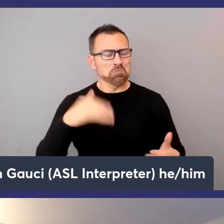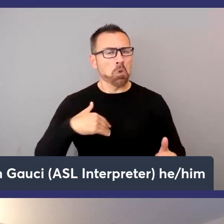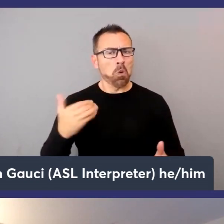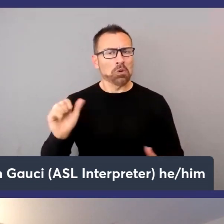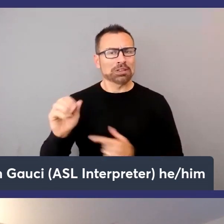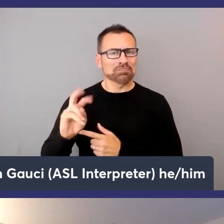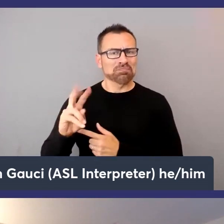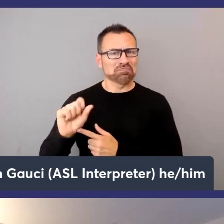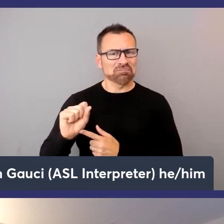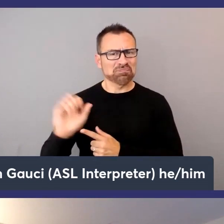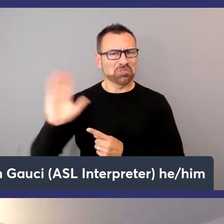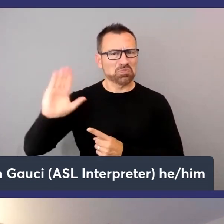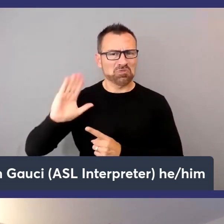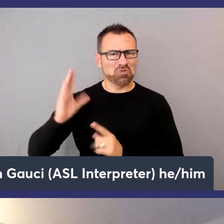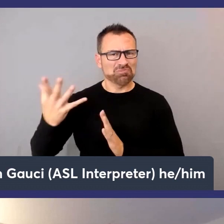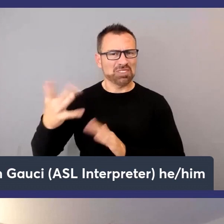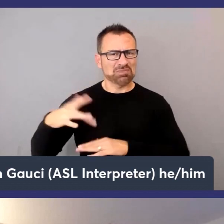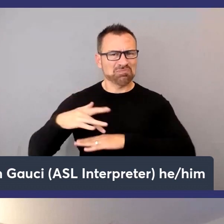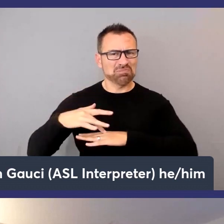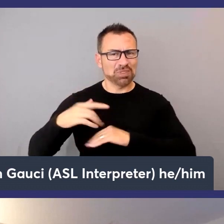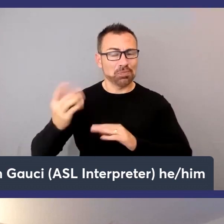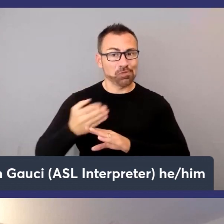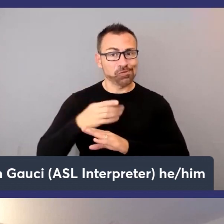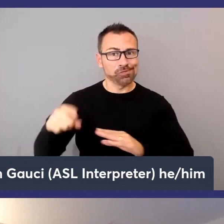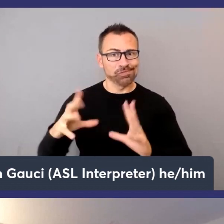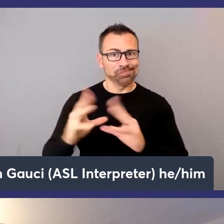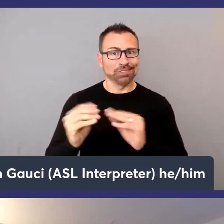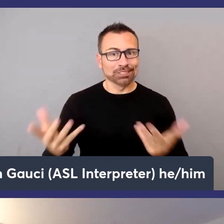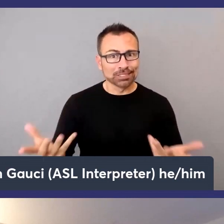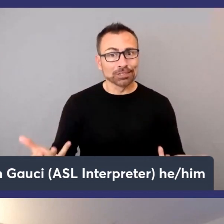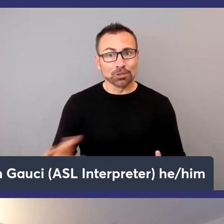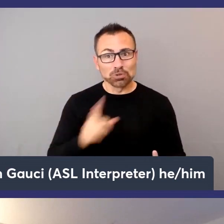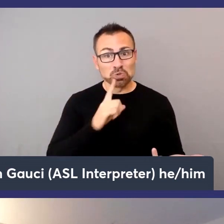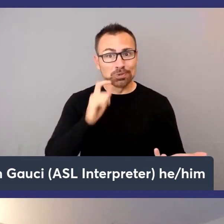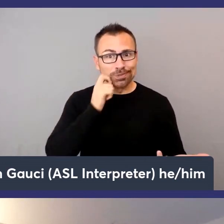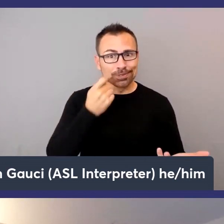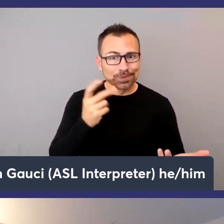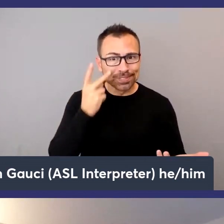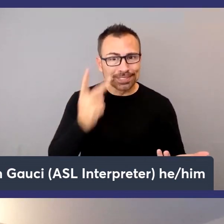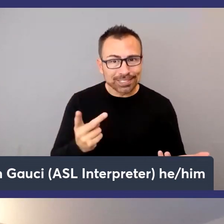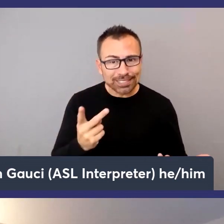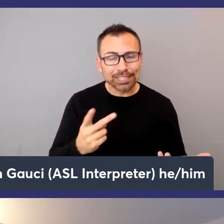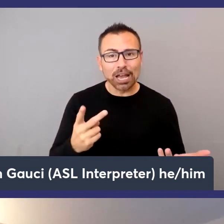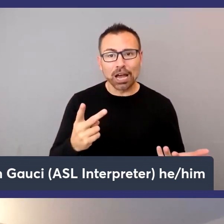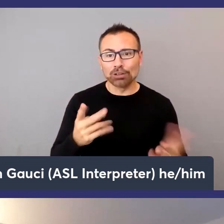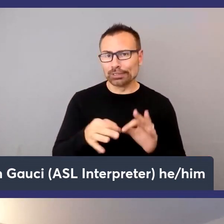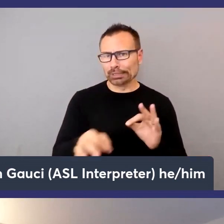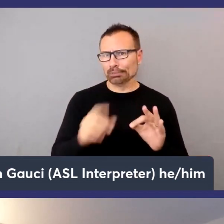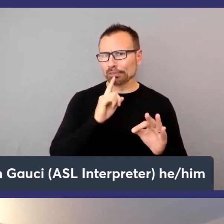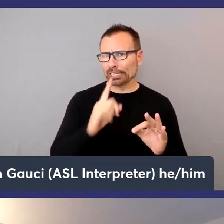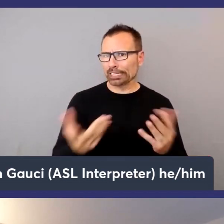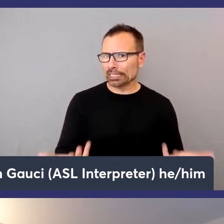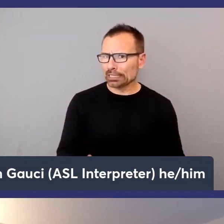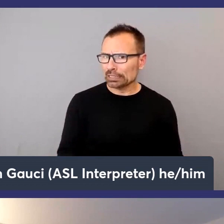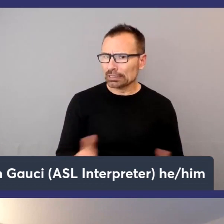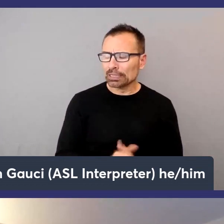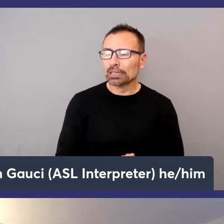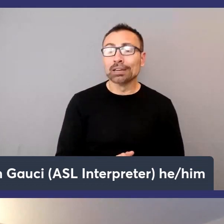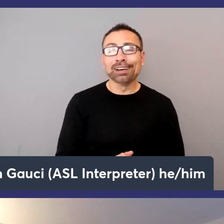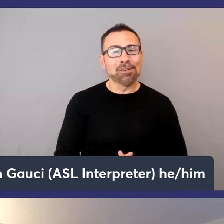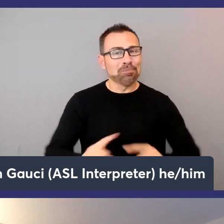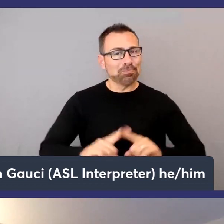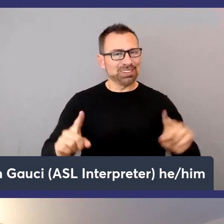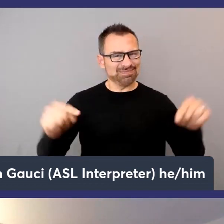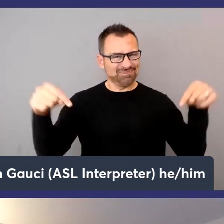to this session, actually. So it was really cool to see how simple it is, actually. But we're here to